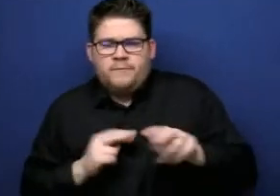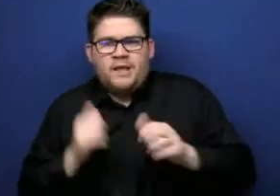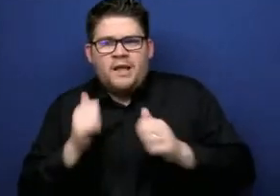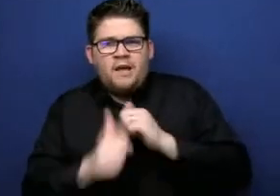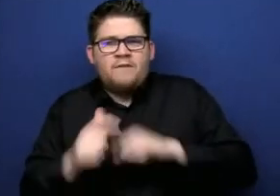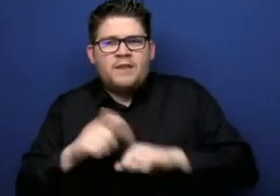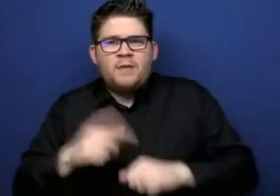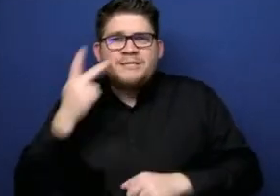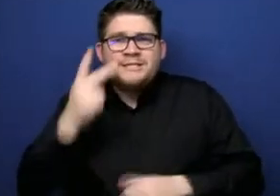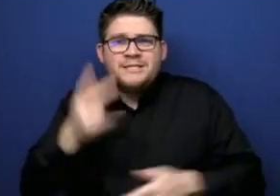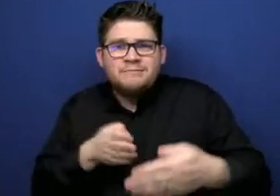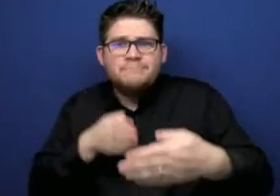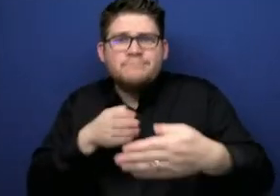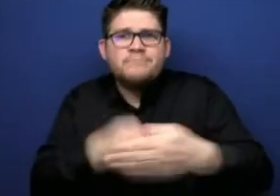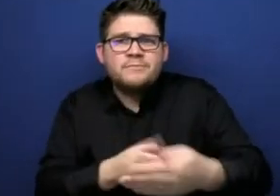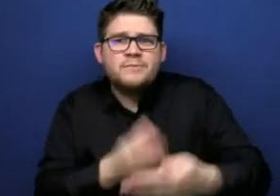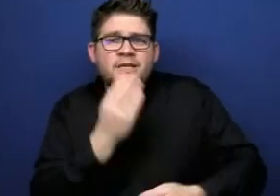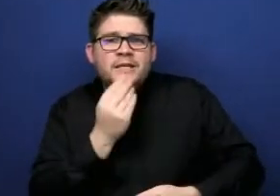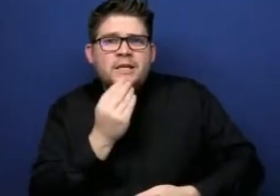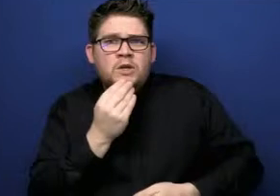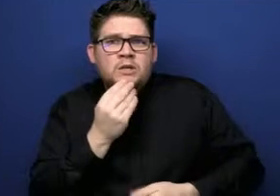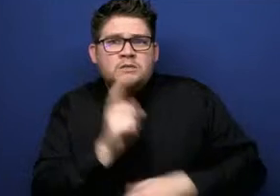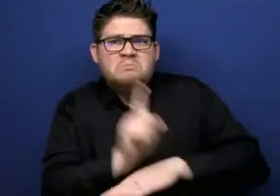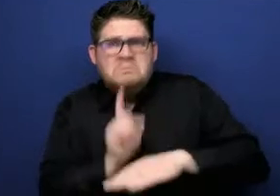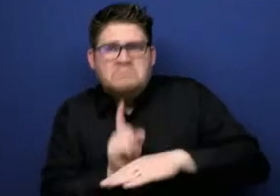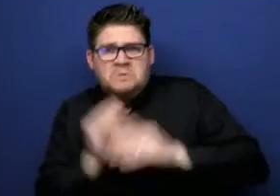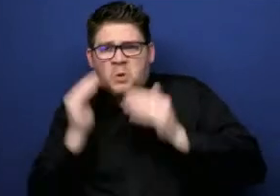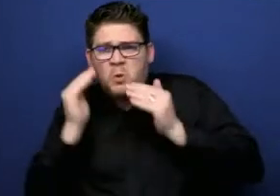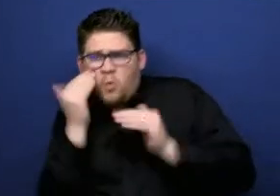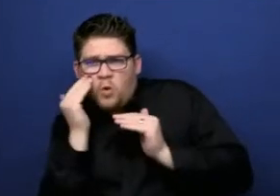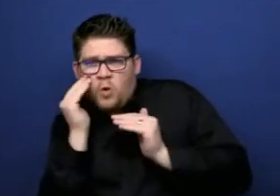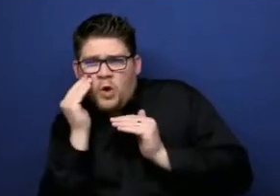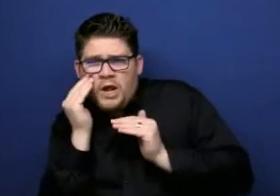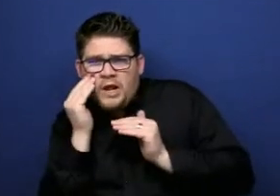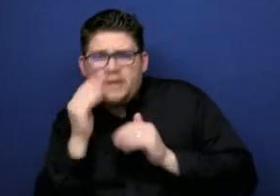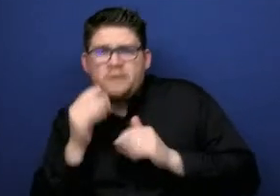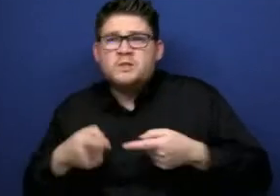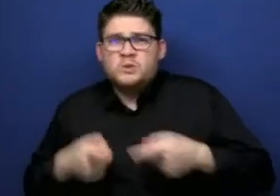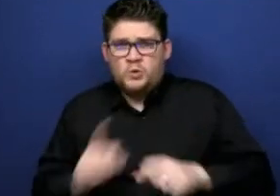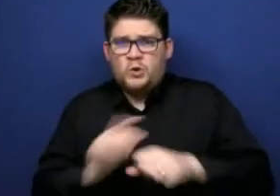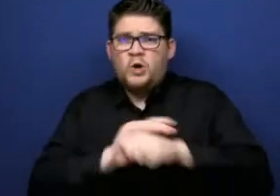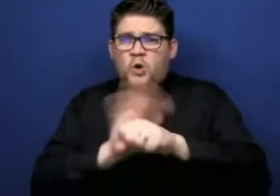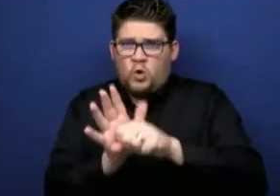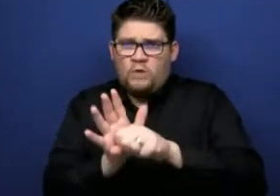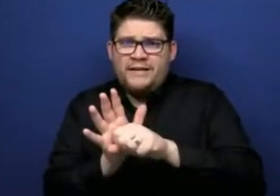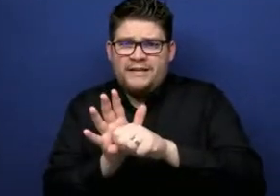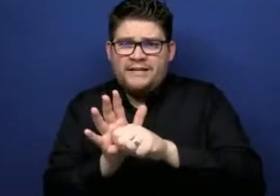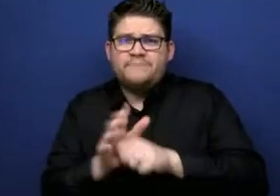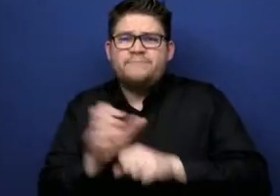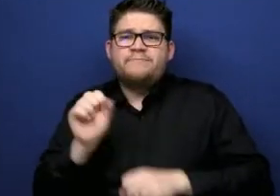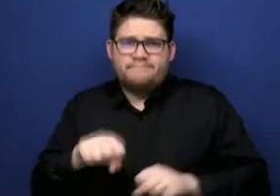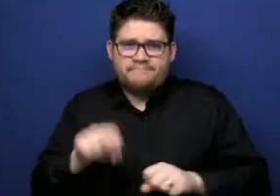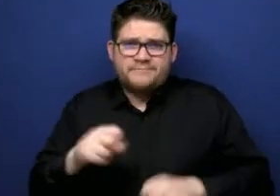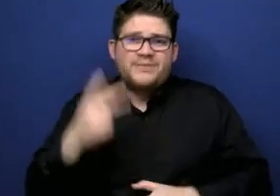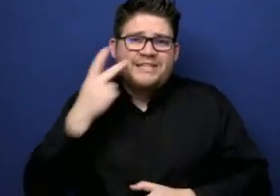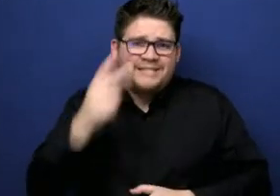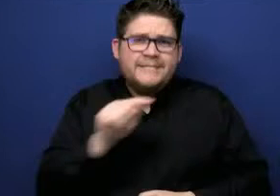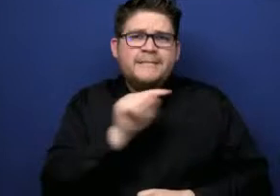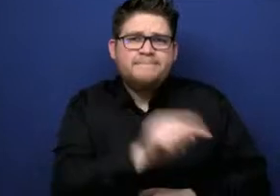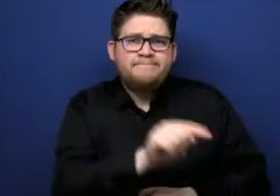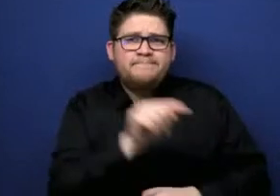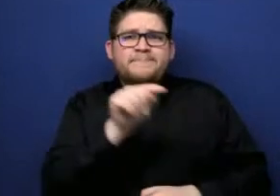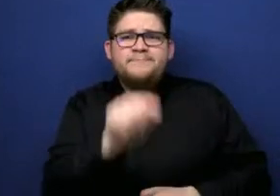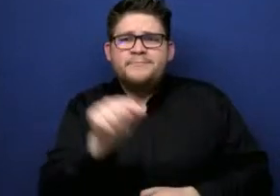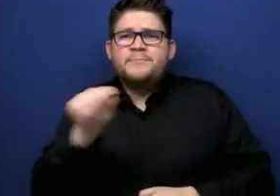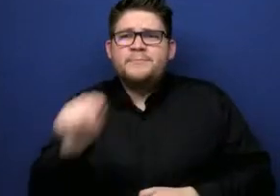of COVID-19, we see hints of the other virus that will not rest. The virus that